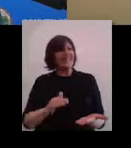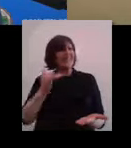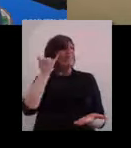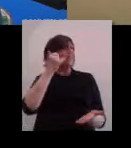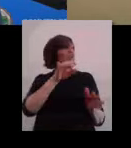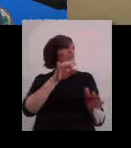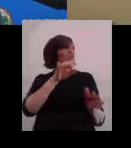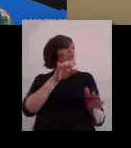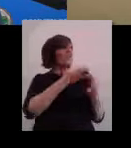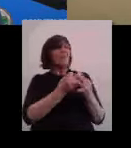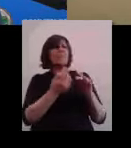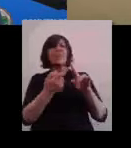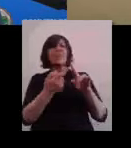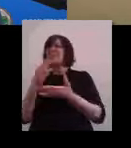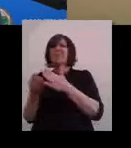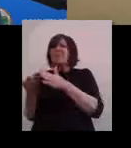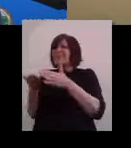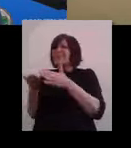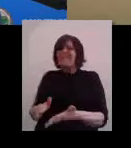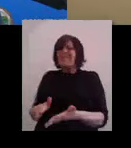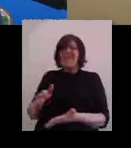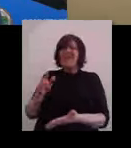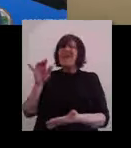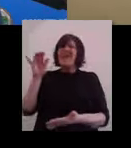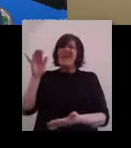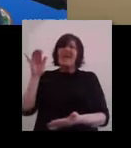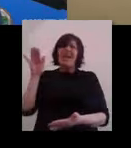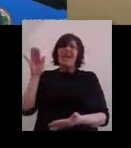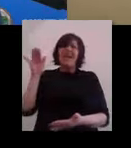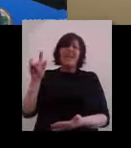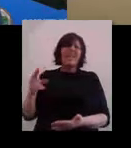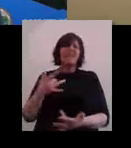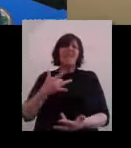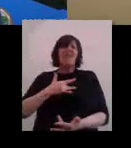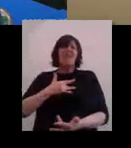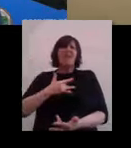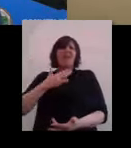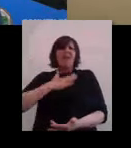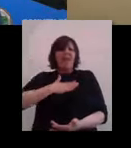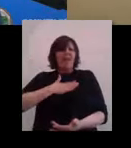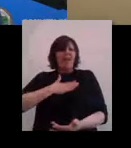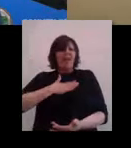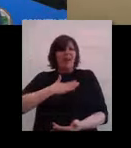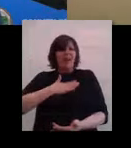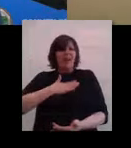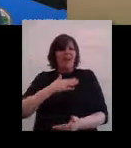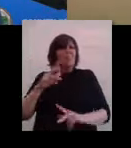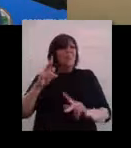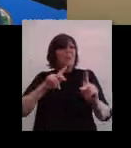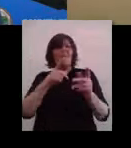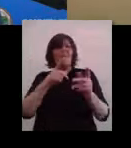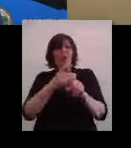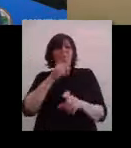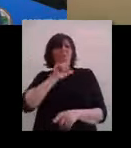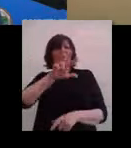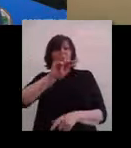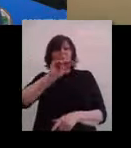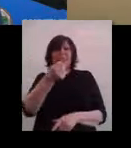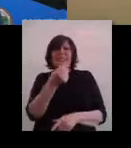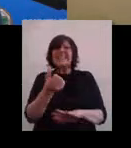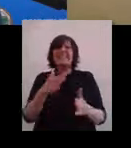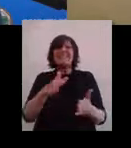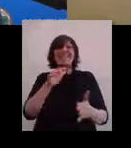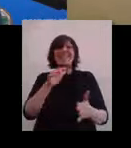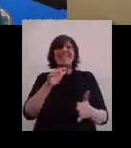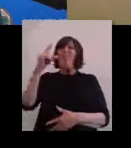those individuals, you know how bad and hard it feels. There are individuals in their 30s from Erie County who've died from this. It's not just the elderly. And